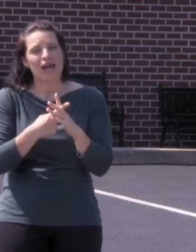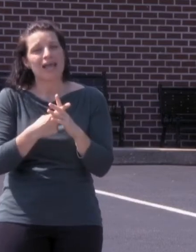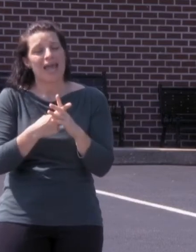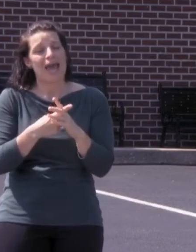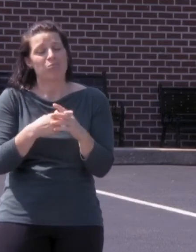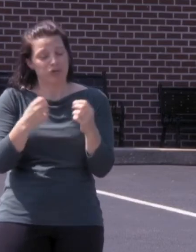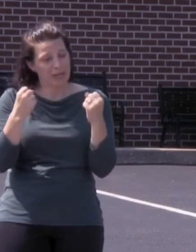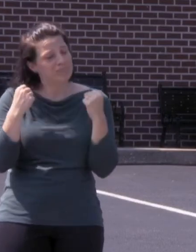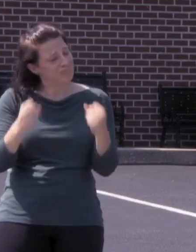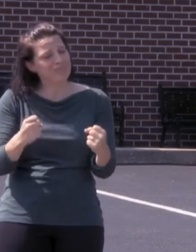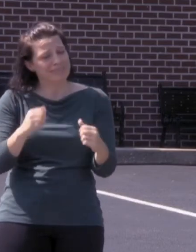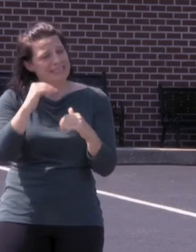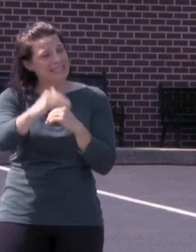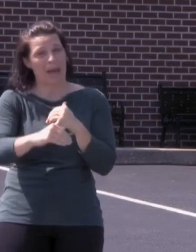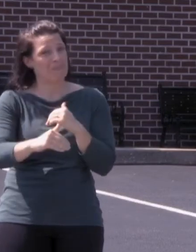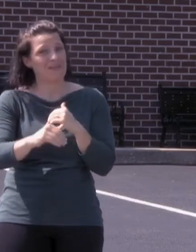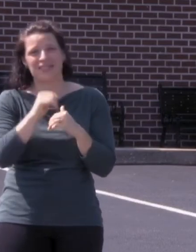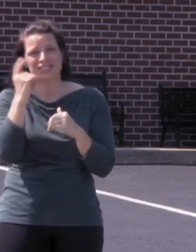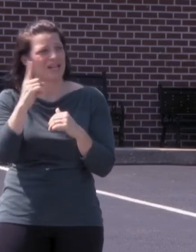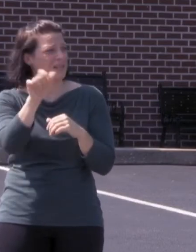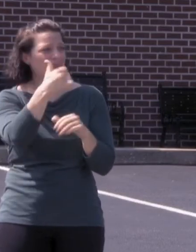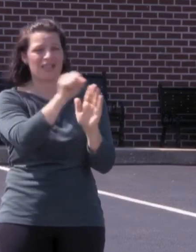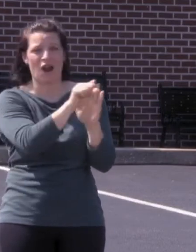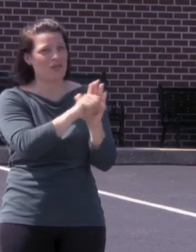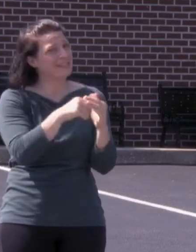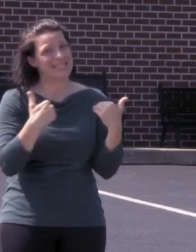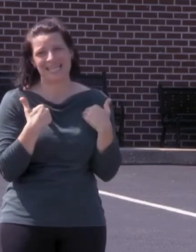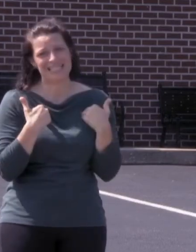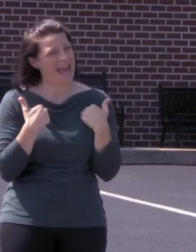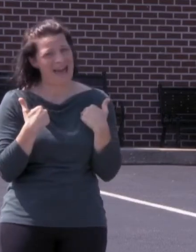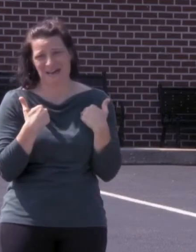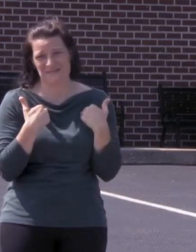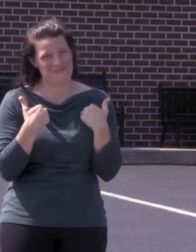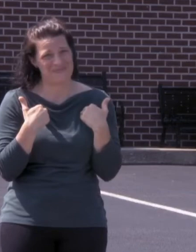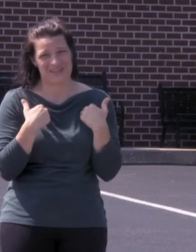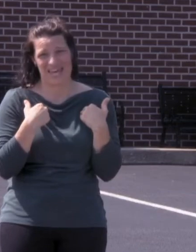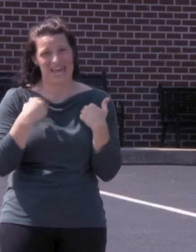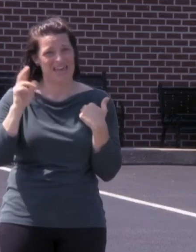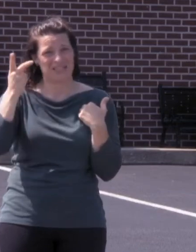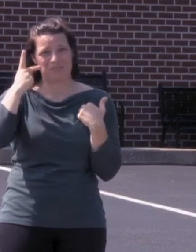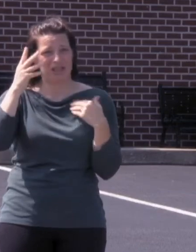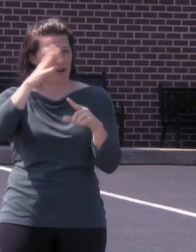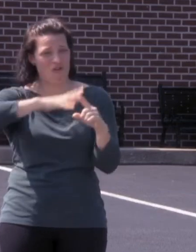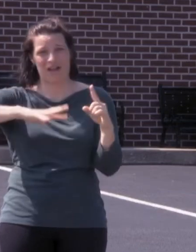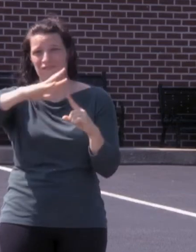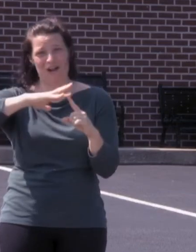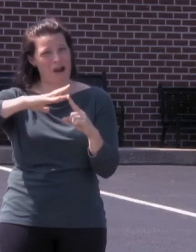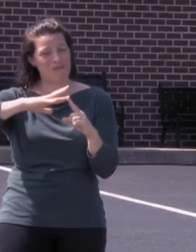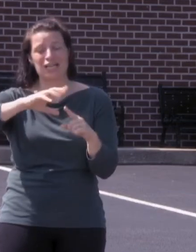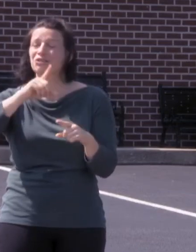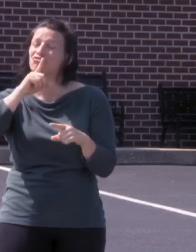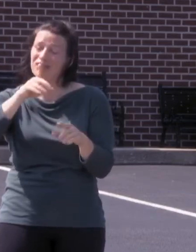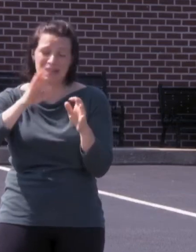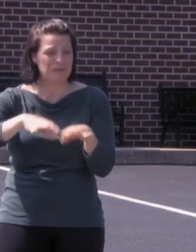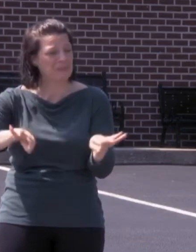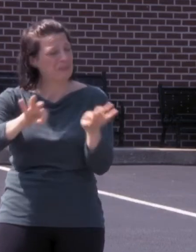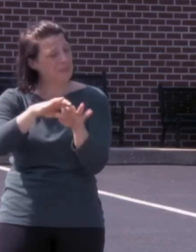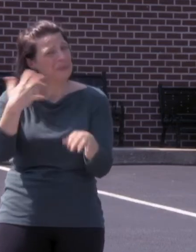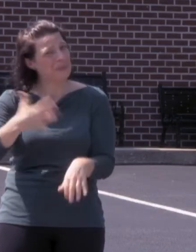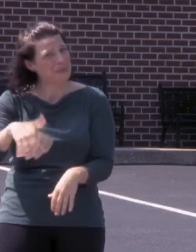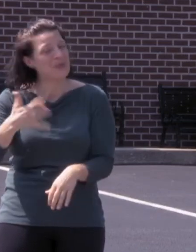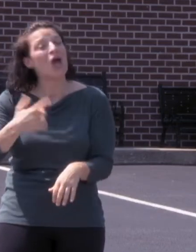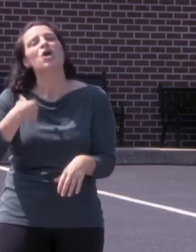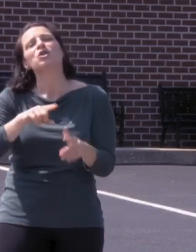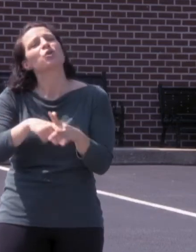bold step. This is not something that other states have in this political environment. It's really significant. So